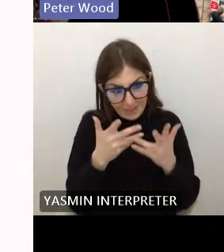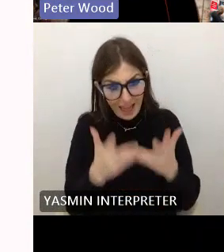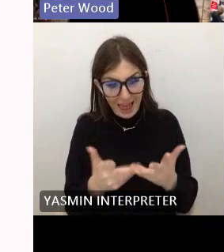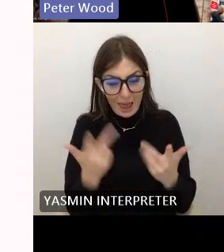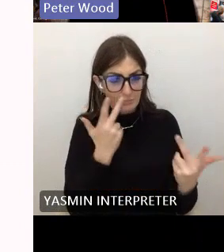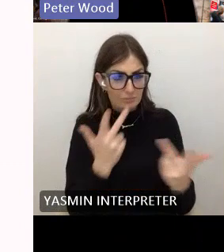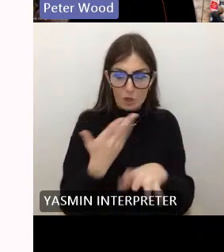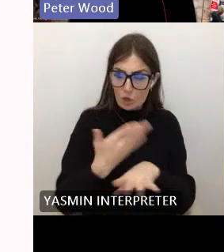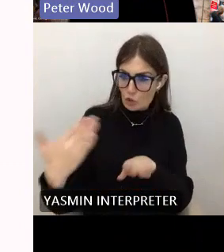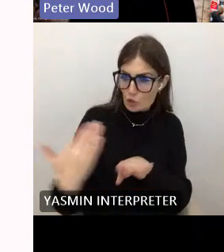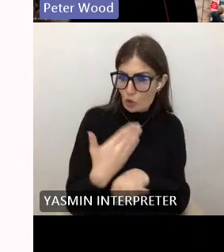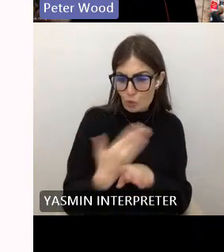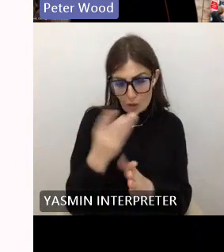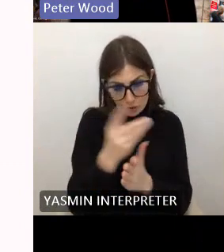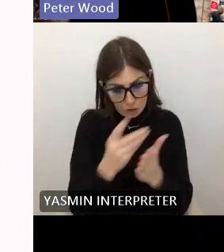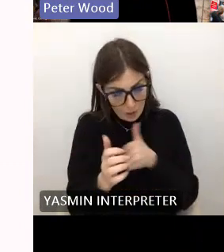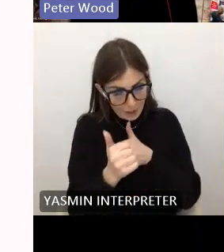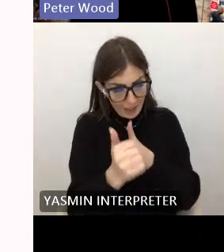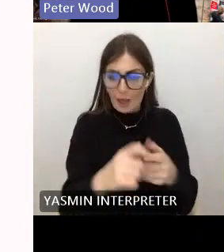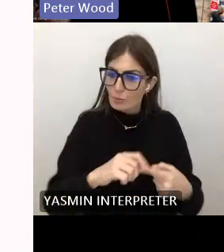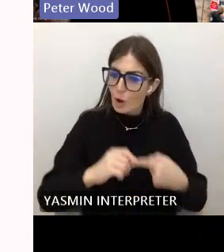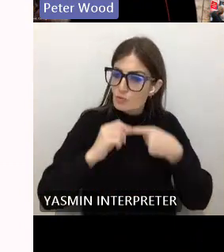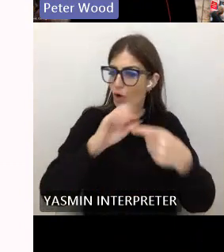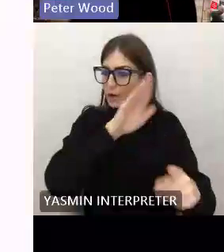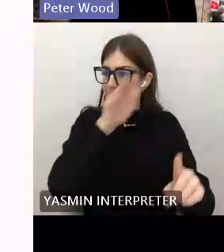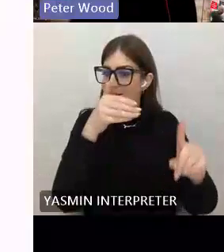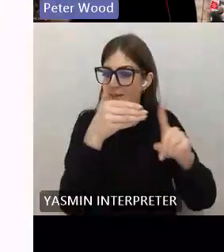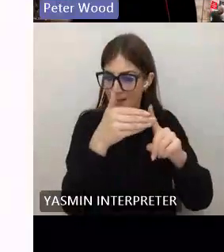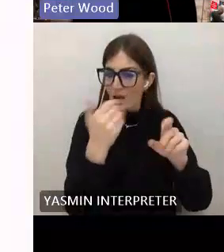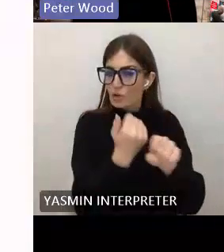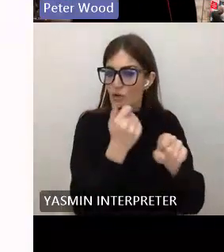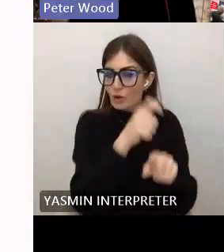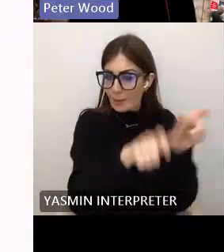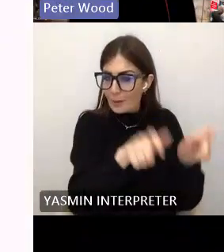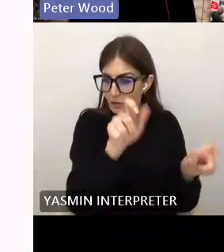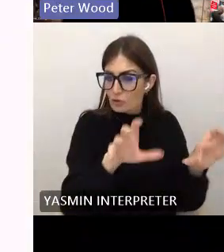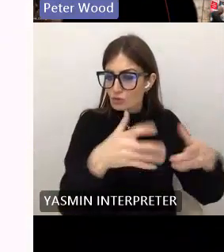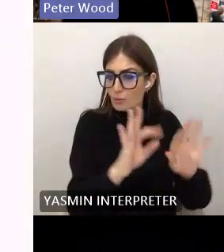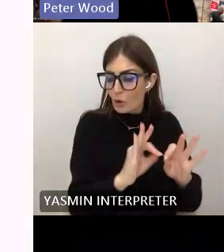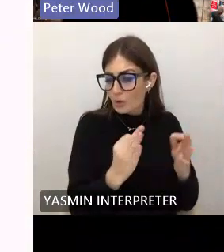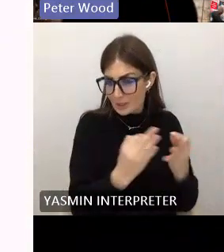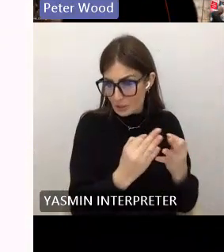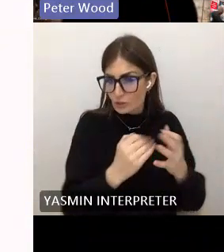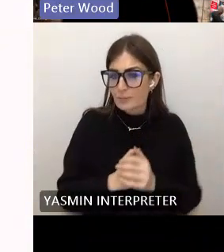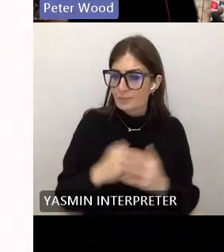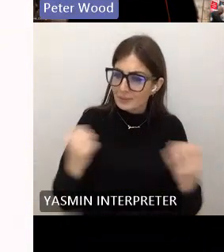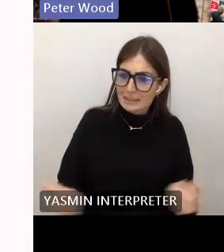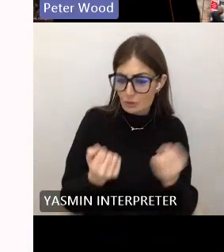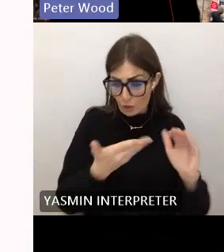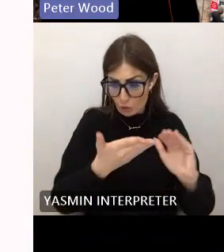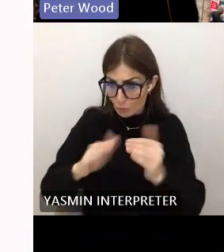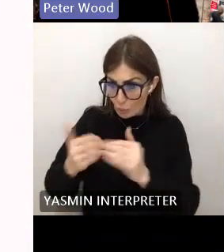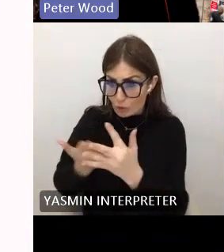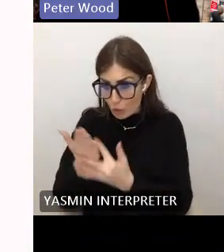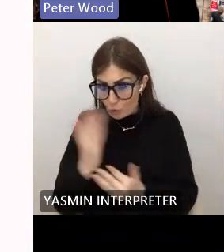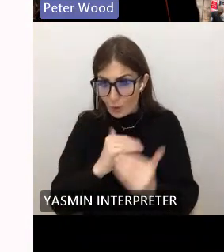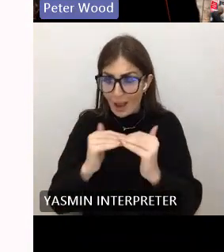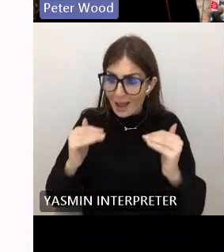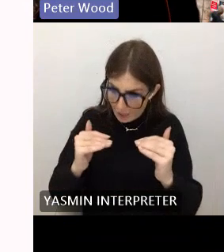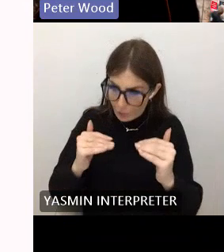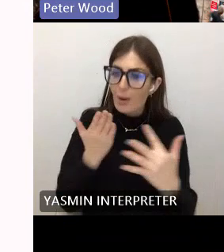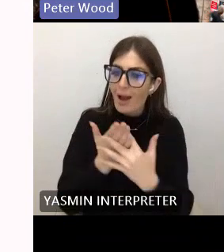of new work designed and led by priority and target creative practitioners, groups and organisations, strengthen communities through equitable access